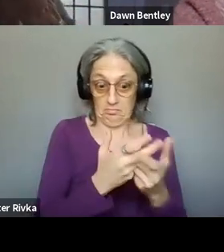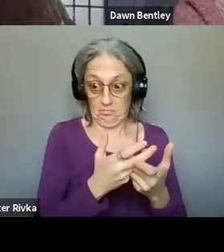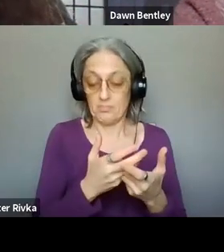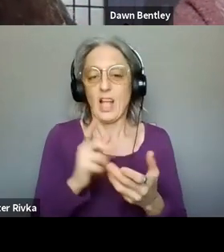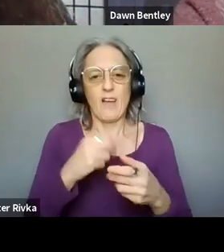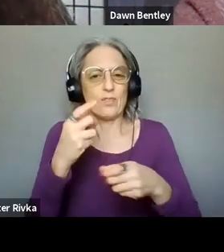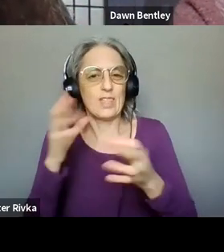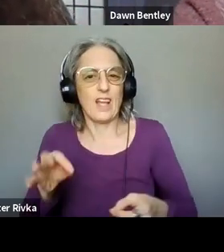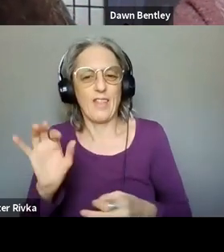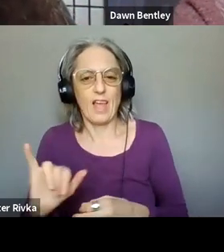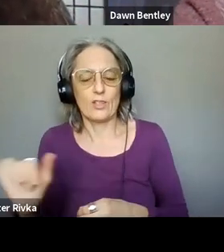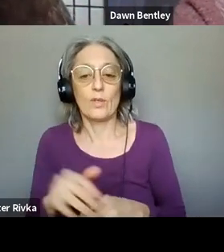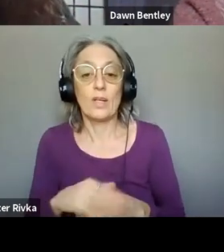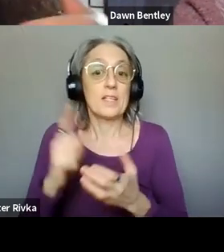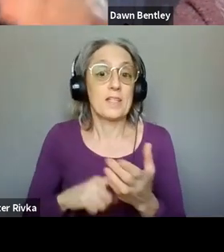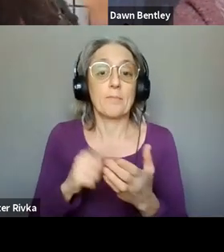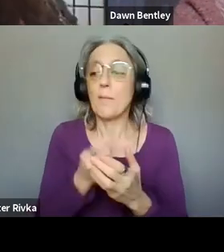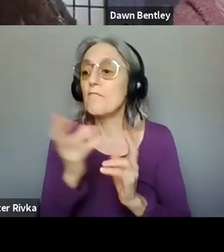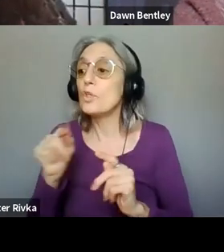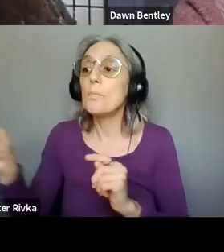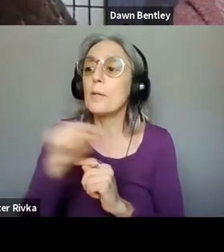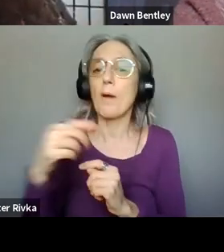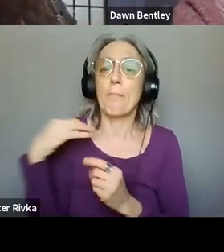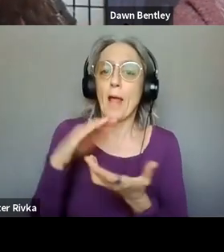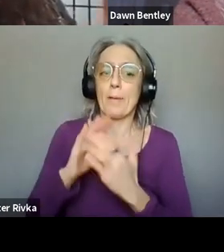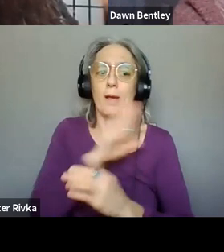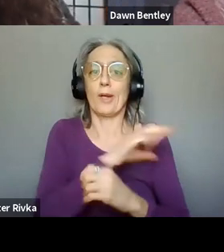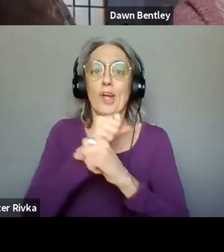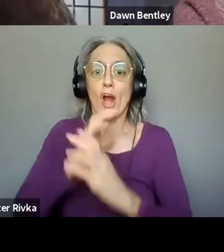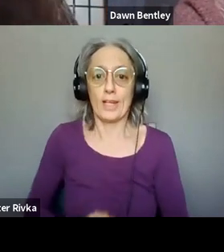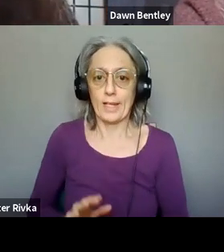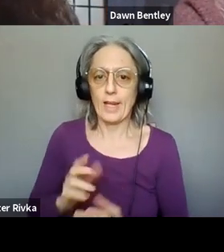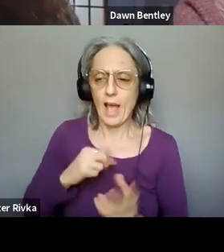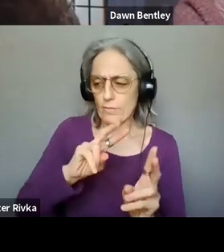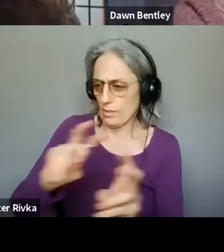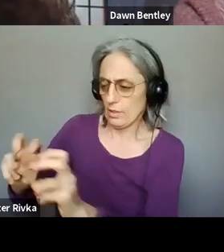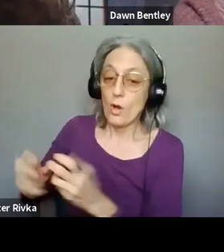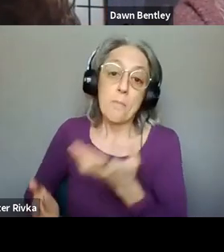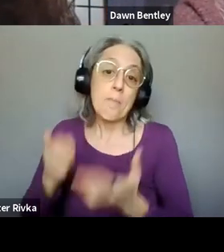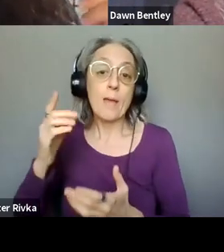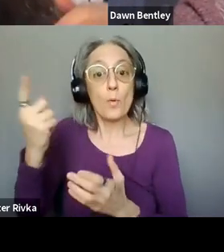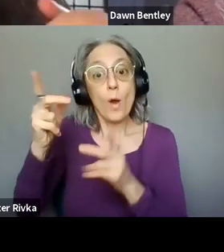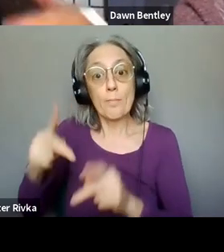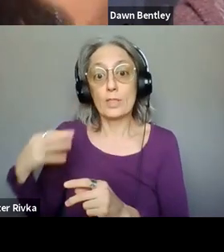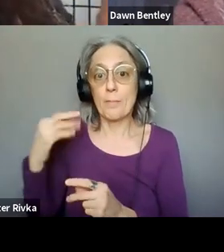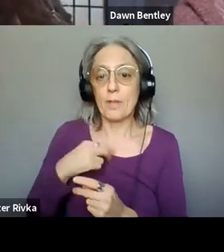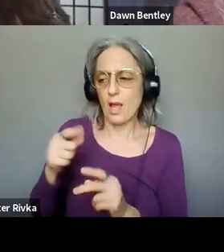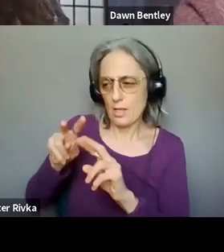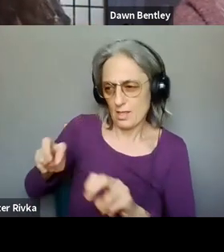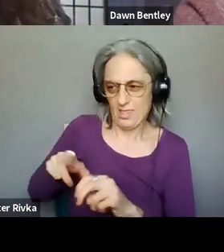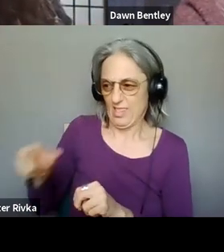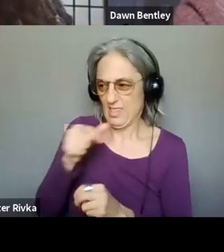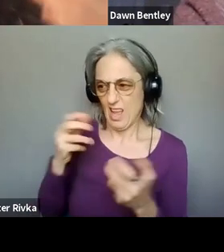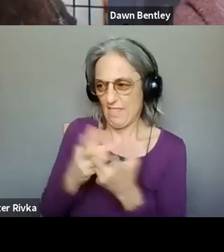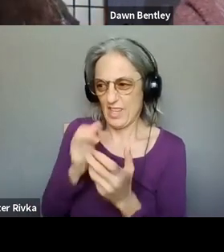or more people are applying for guardianship, or a guardian is applying but may not be found to be suitable to be a guardian. And so another